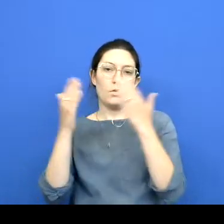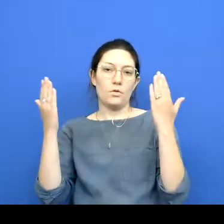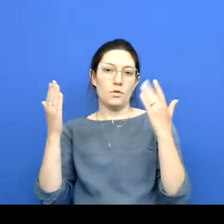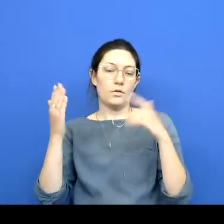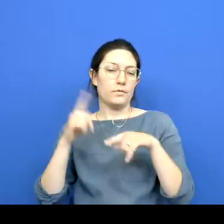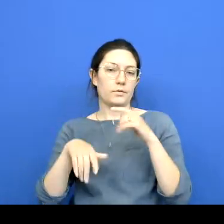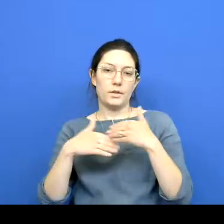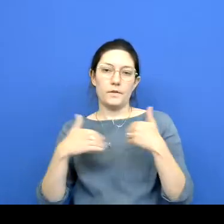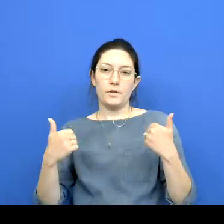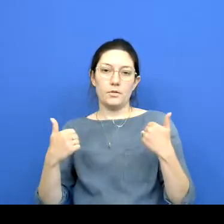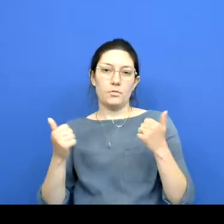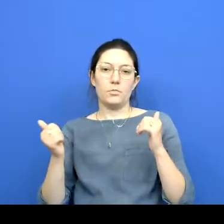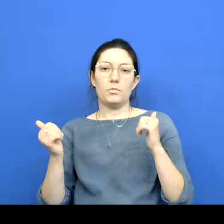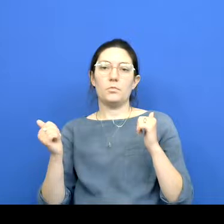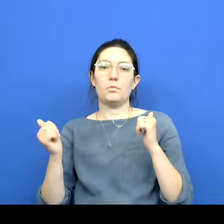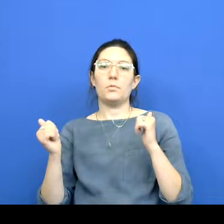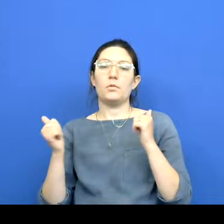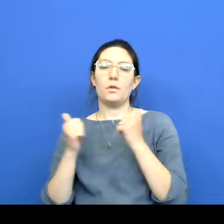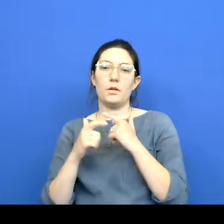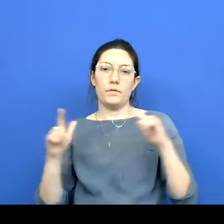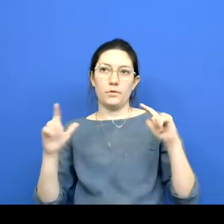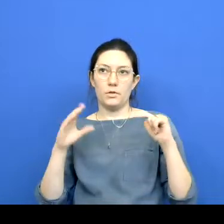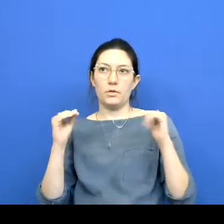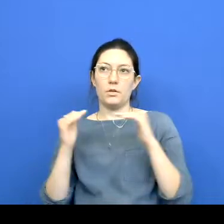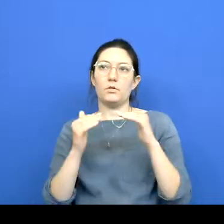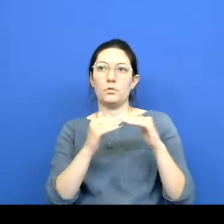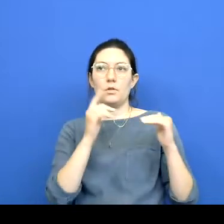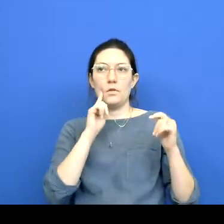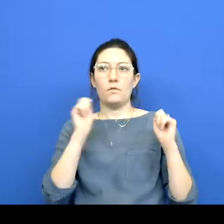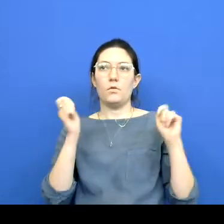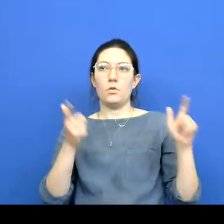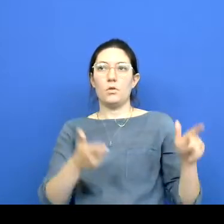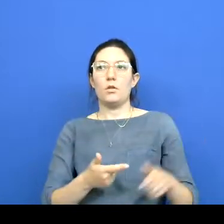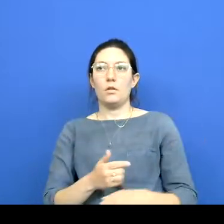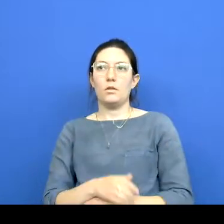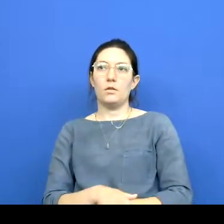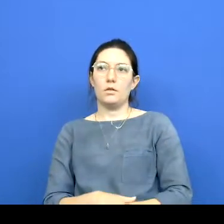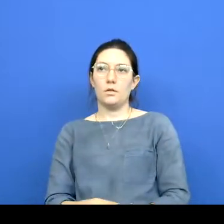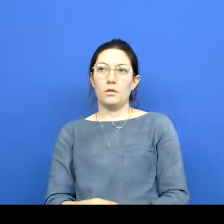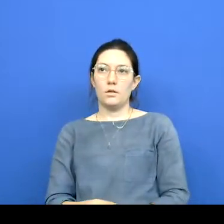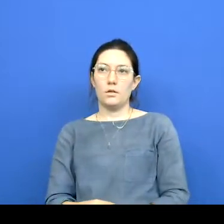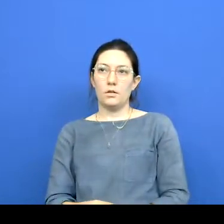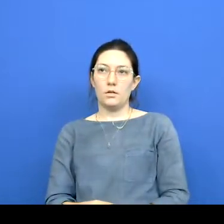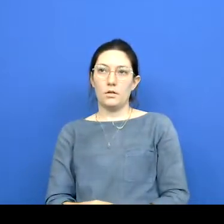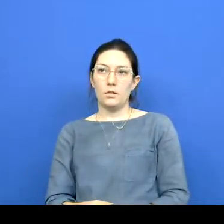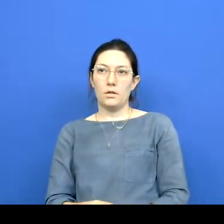nation, under God, indivisible, with liberty and justice.